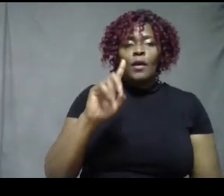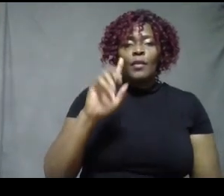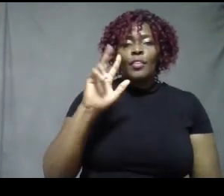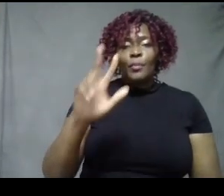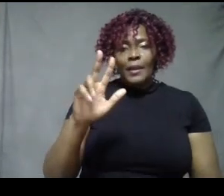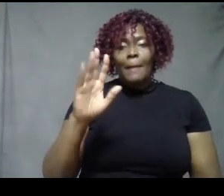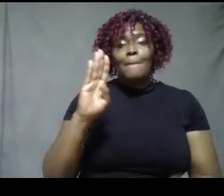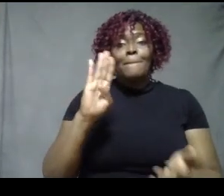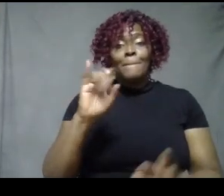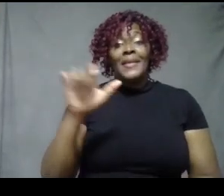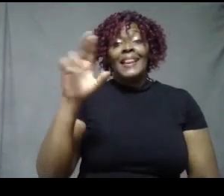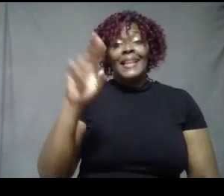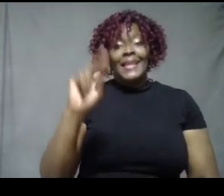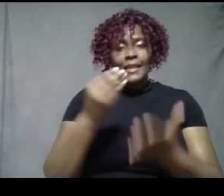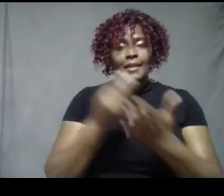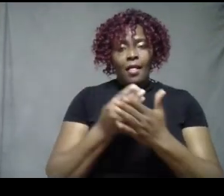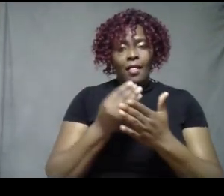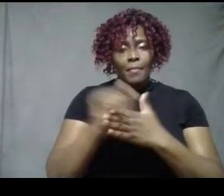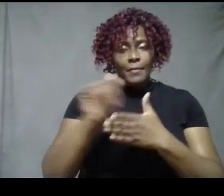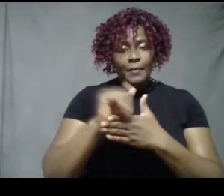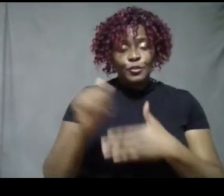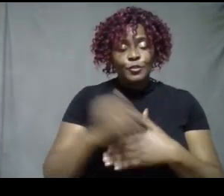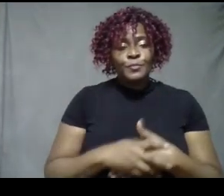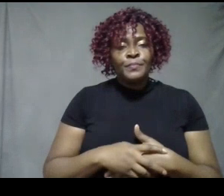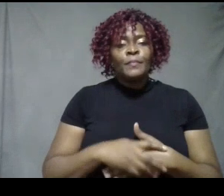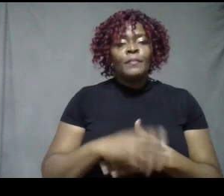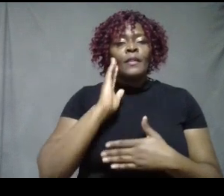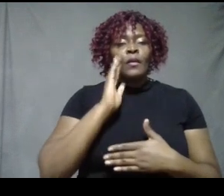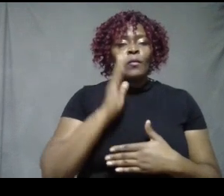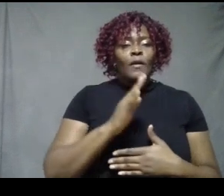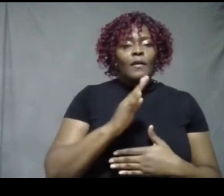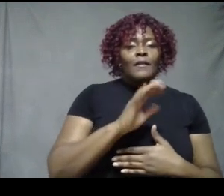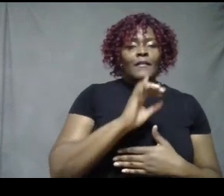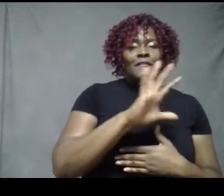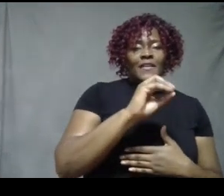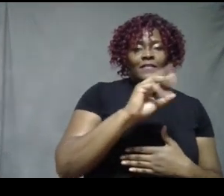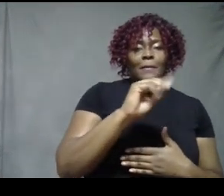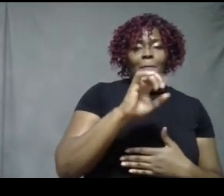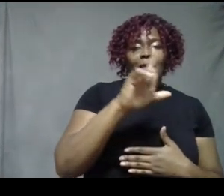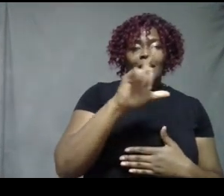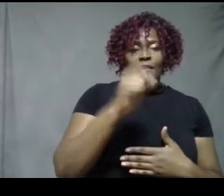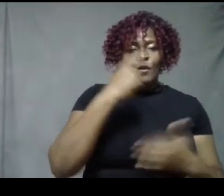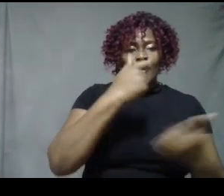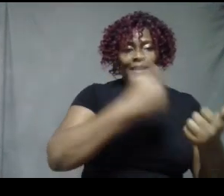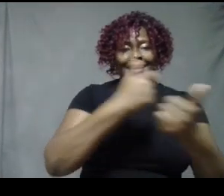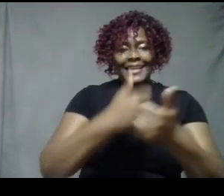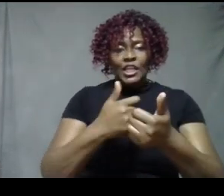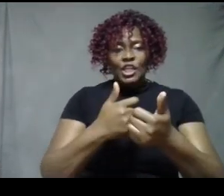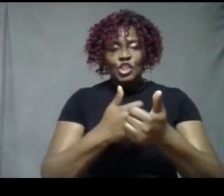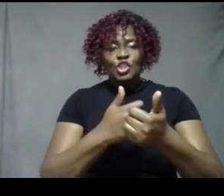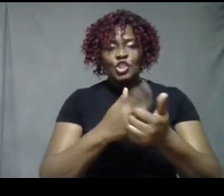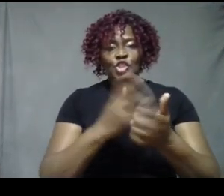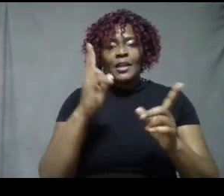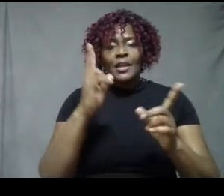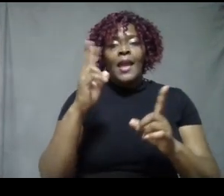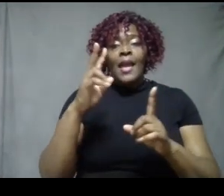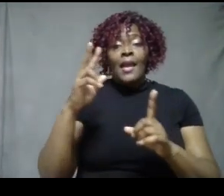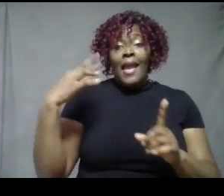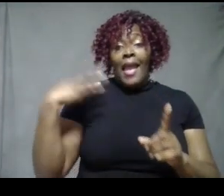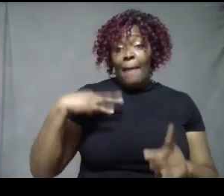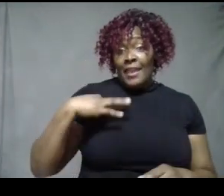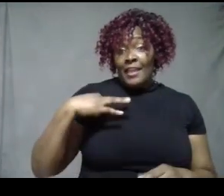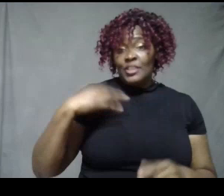billion grant, and that was going to have $50 million per sub application. And we had applied for a $42 million